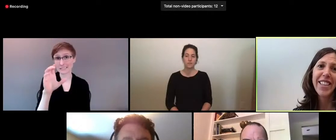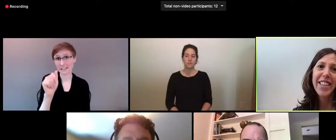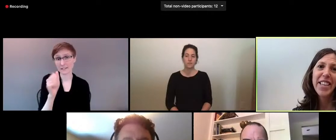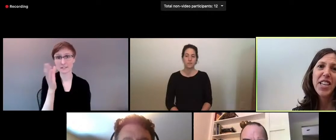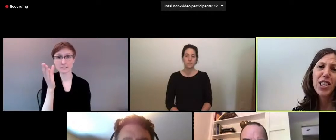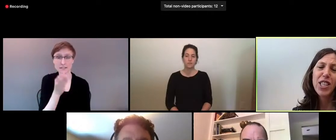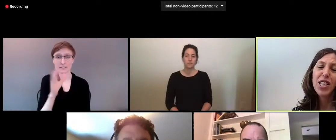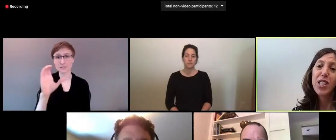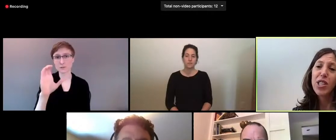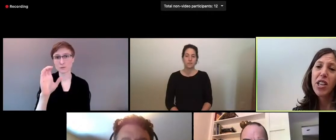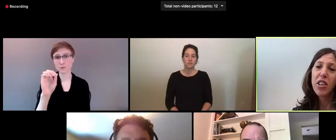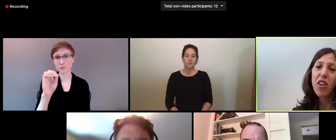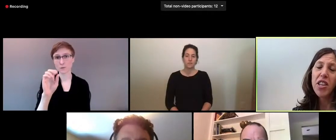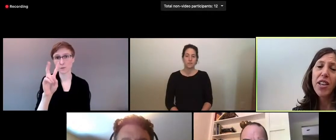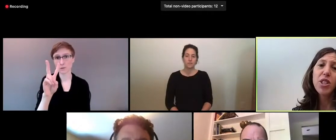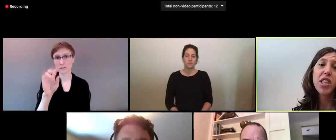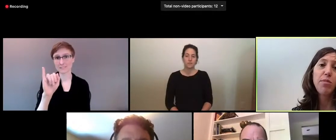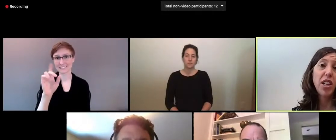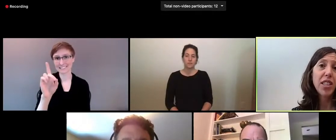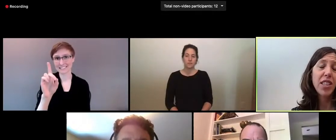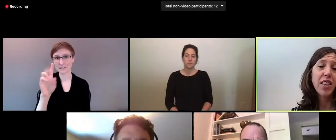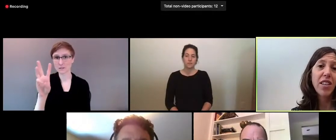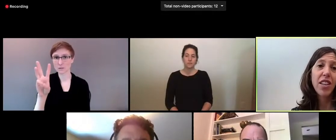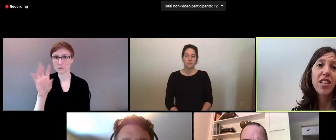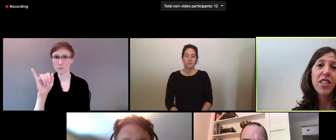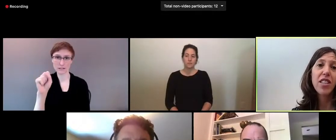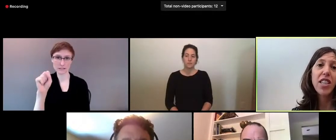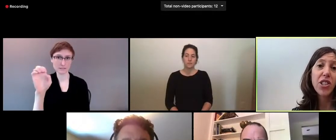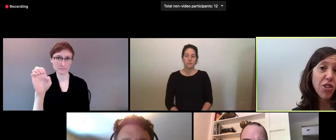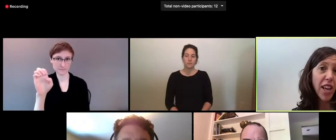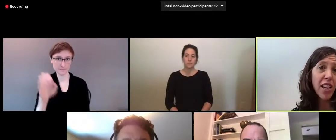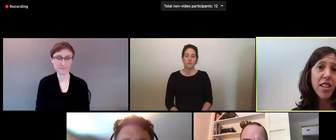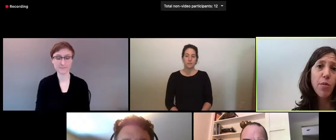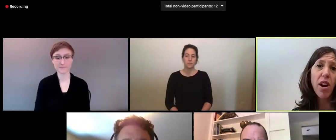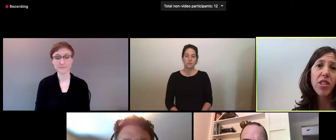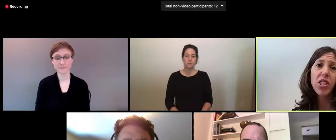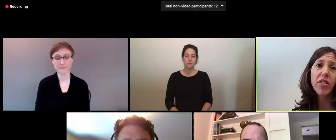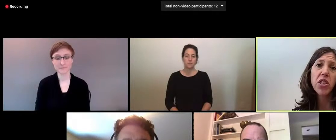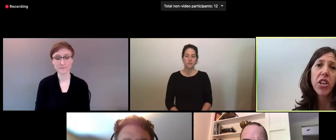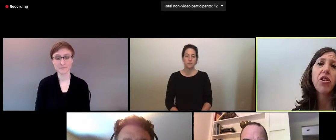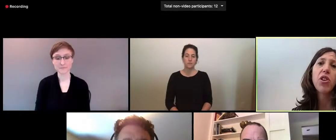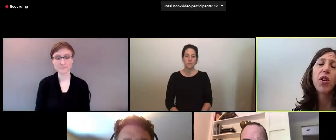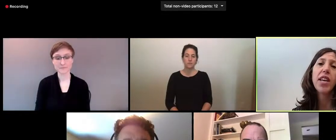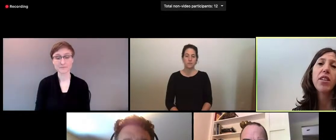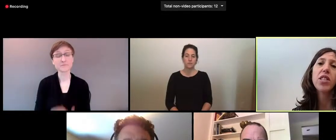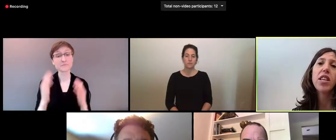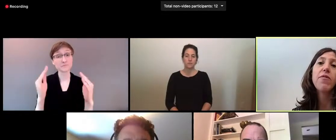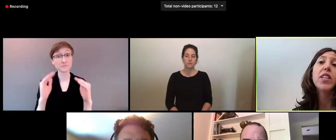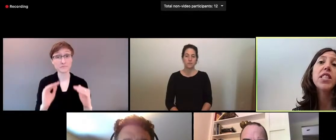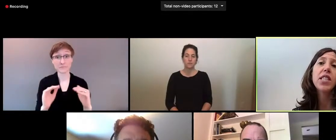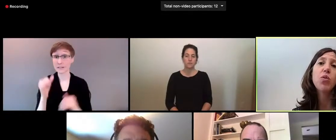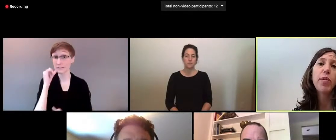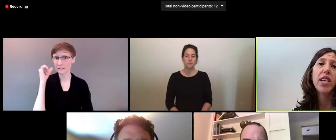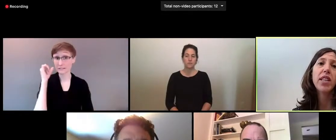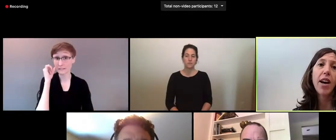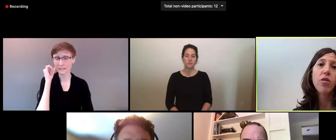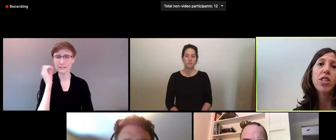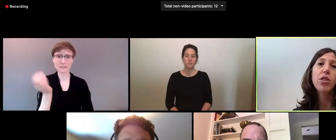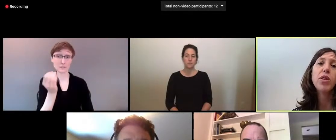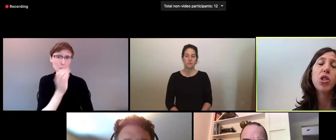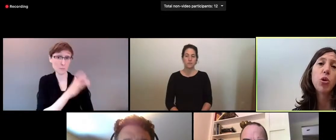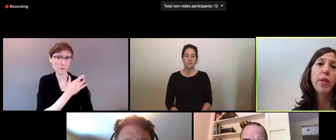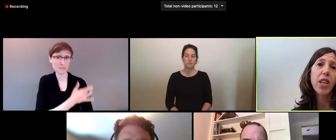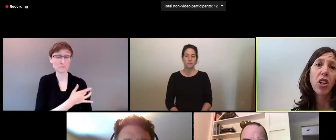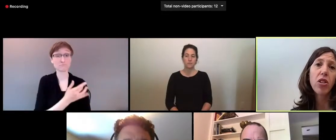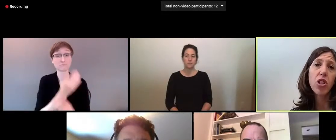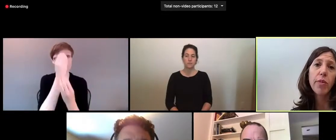ottawapublichealth.ca/COVID-wise. On another subject, yesterday, the province of Ontario announced that visits will be allowed